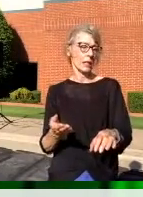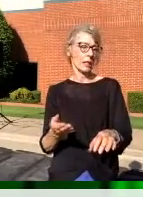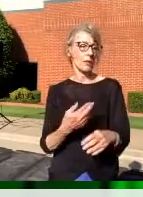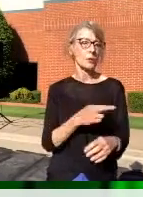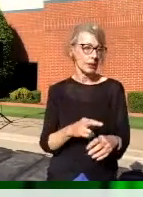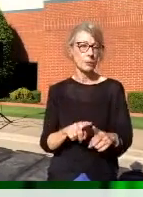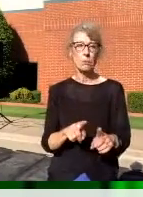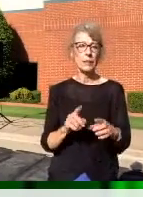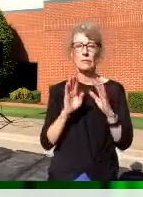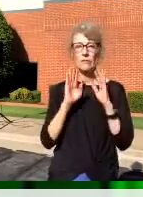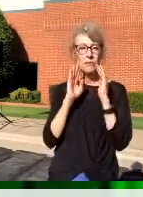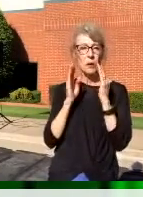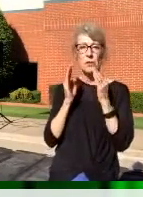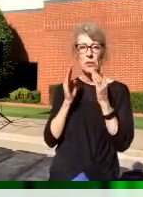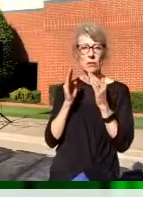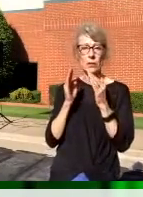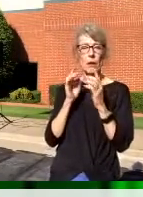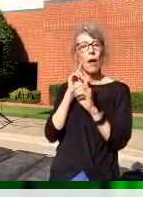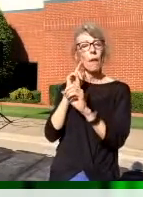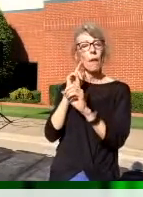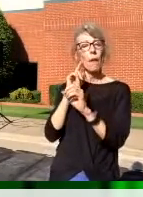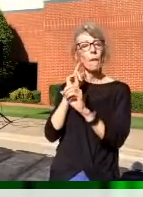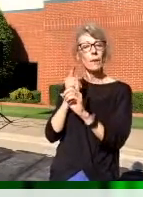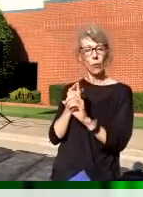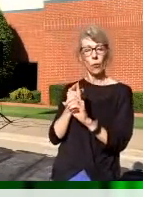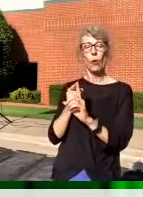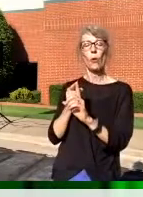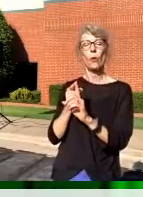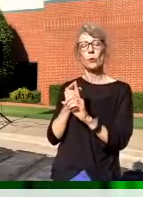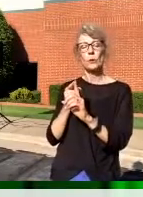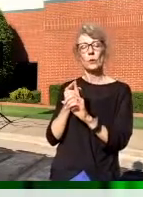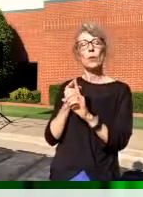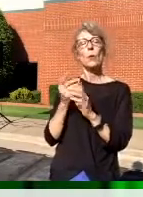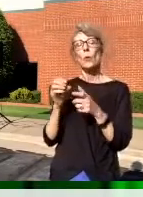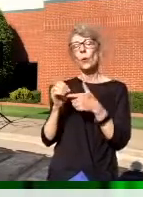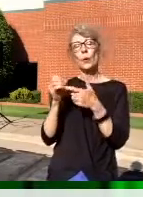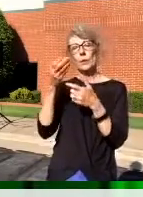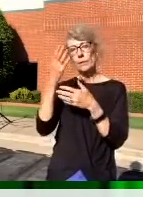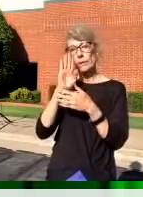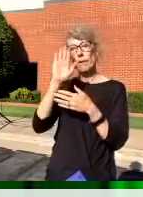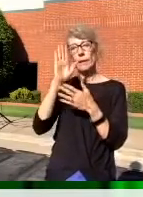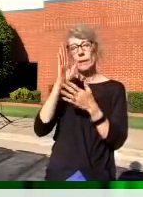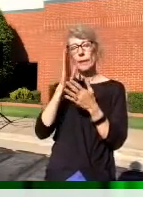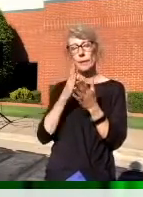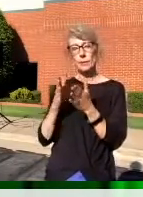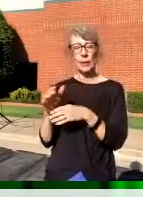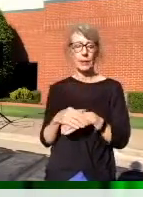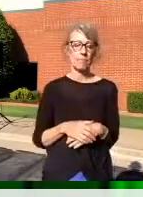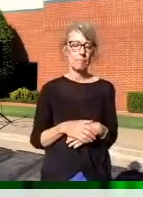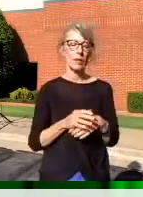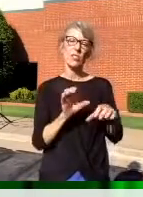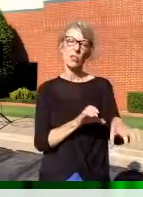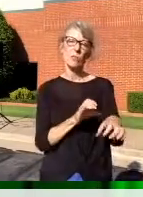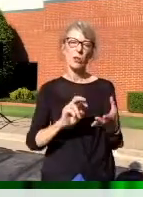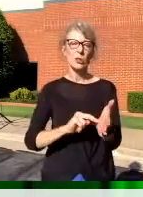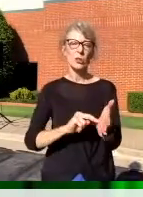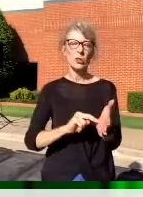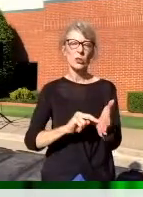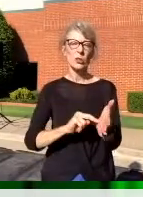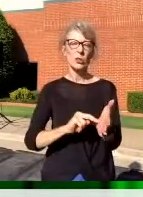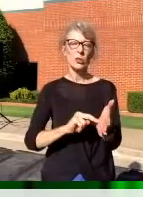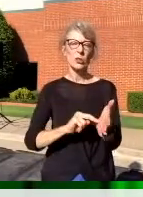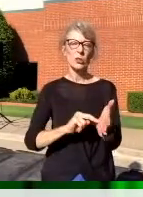of the temple. Going through the motions of the temple meant that you would just buy and sell animals. You would turn it